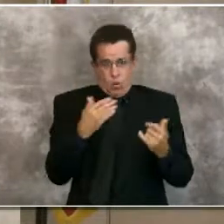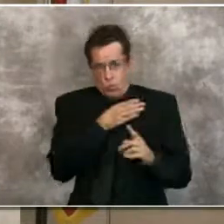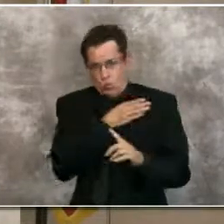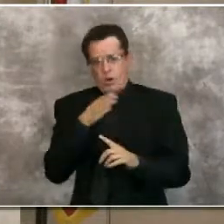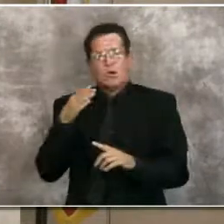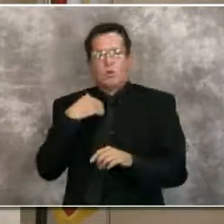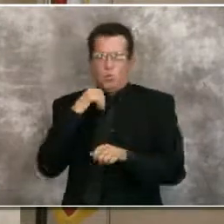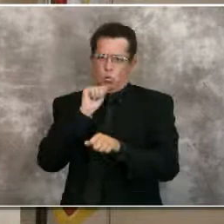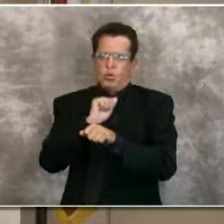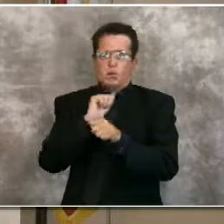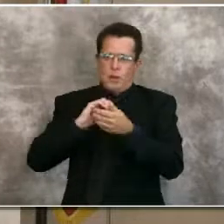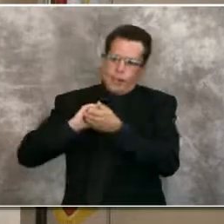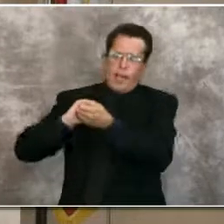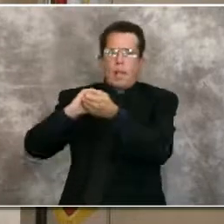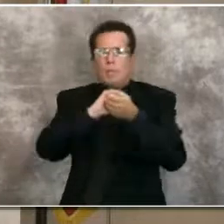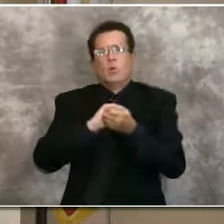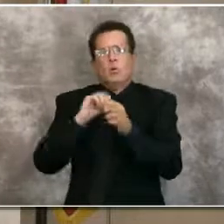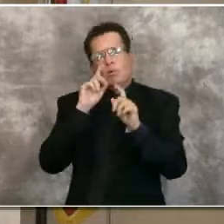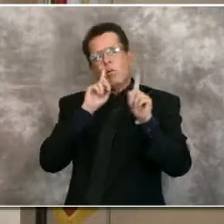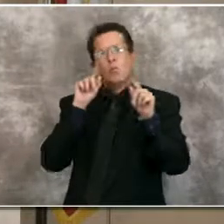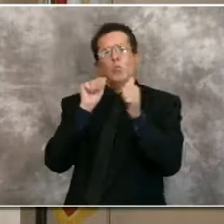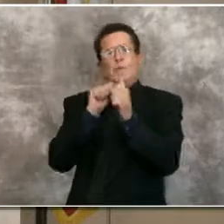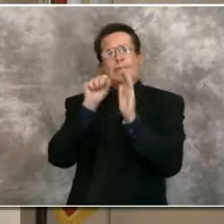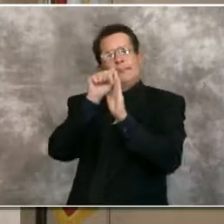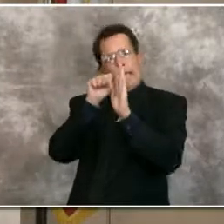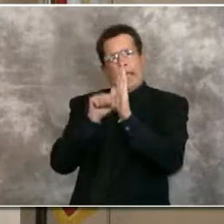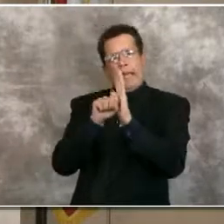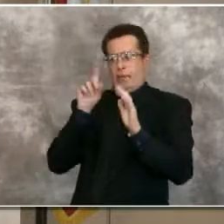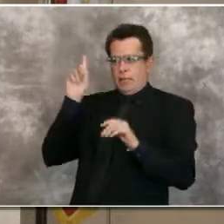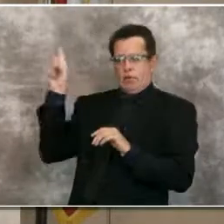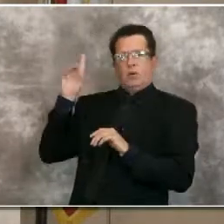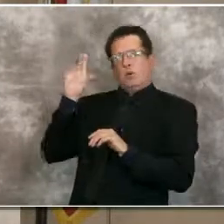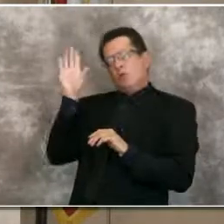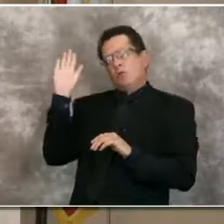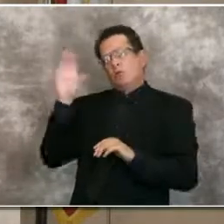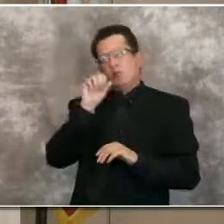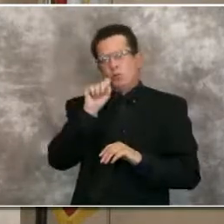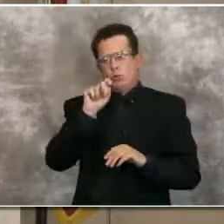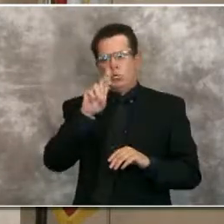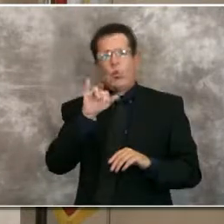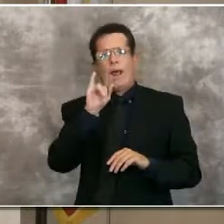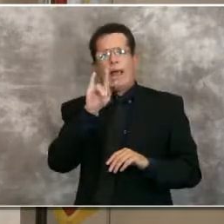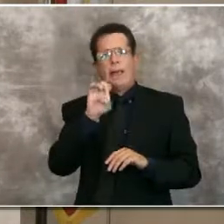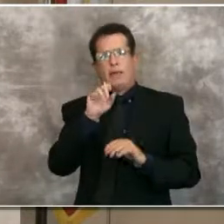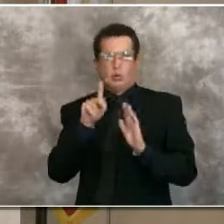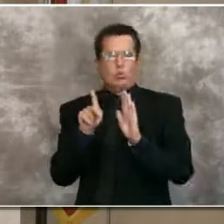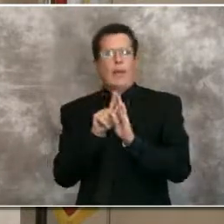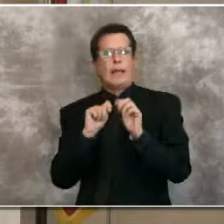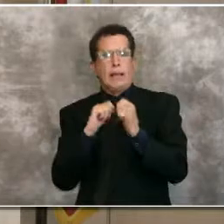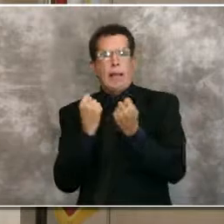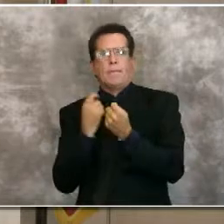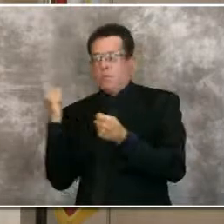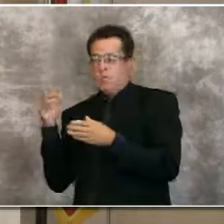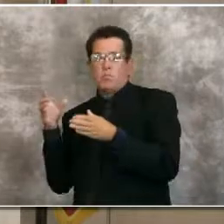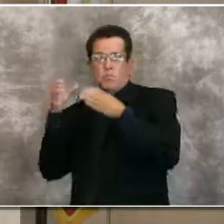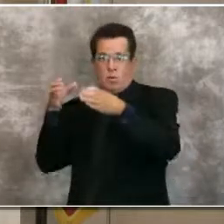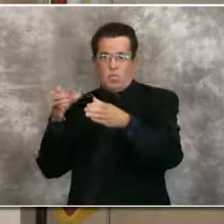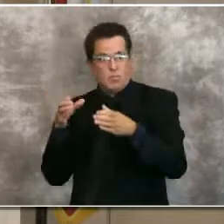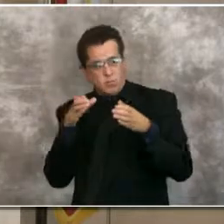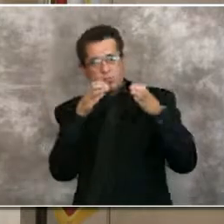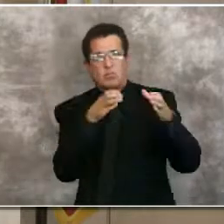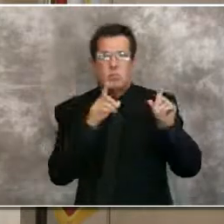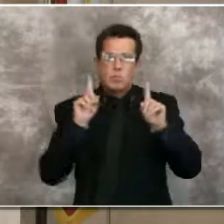in collaboration with the state's strike teams that are going out to various businesses, and we understand that that